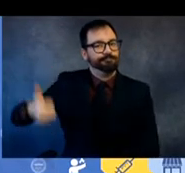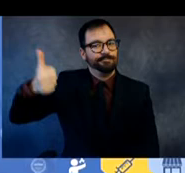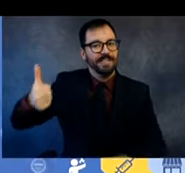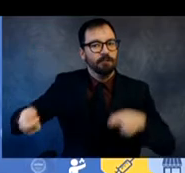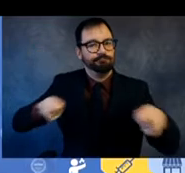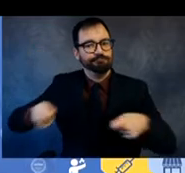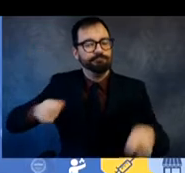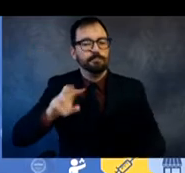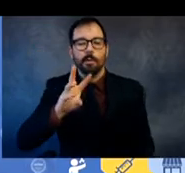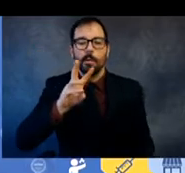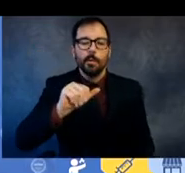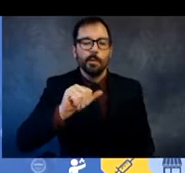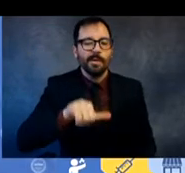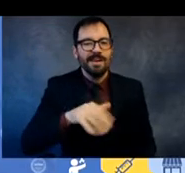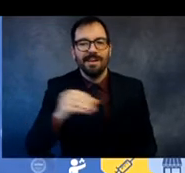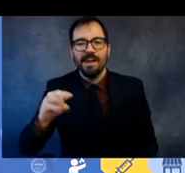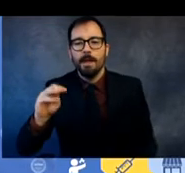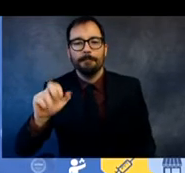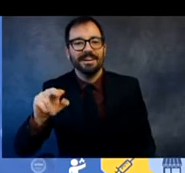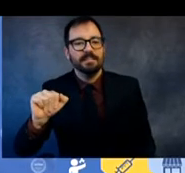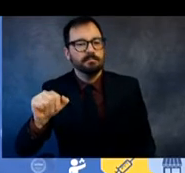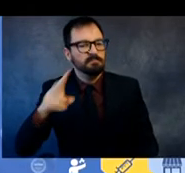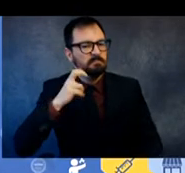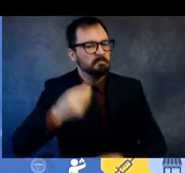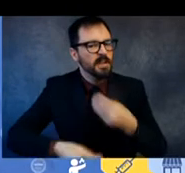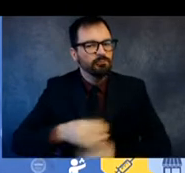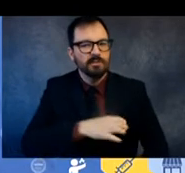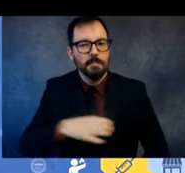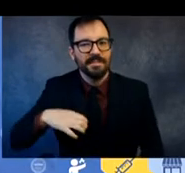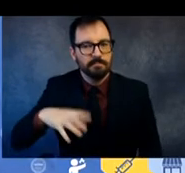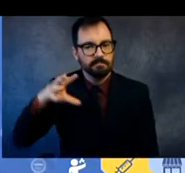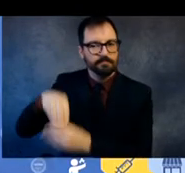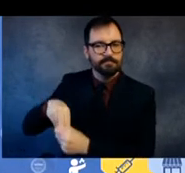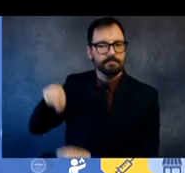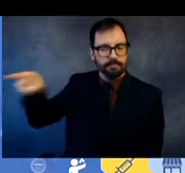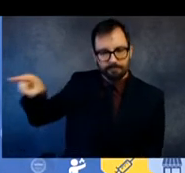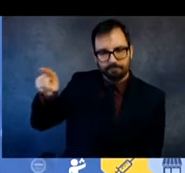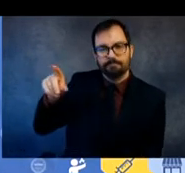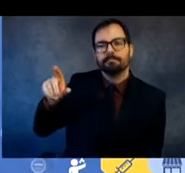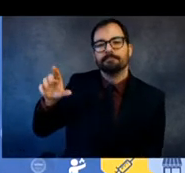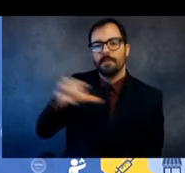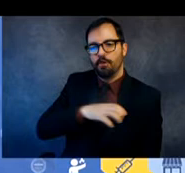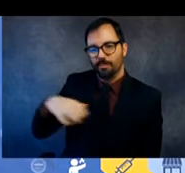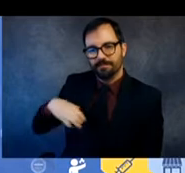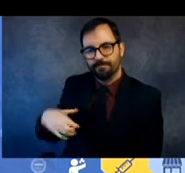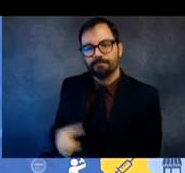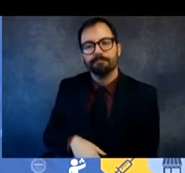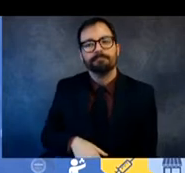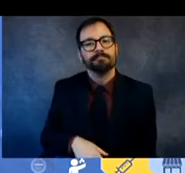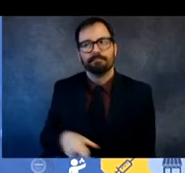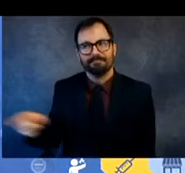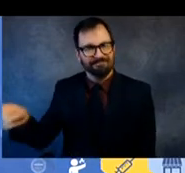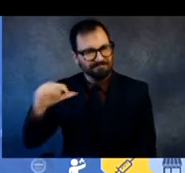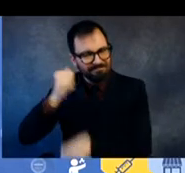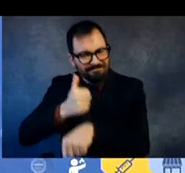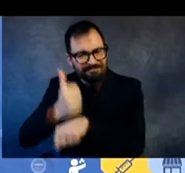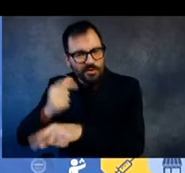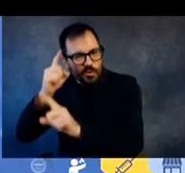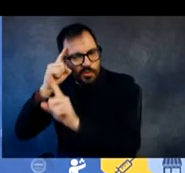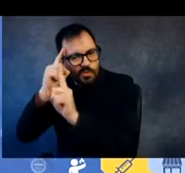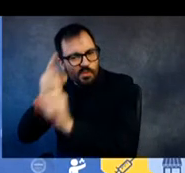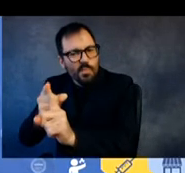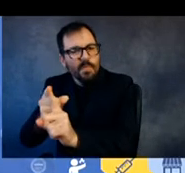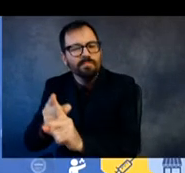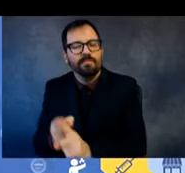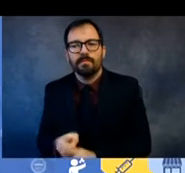the chair of Ways and Means, who, in terms of having our goals and having talked to